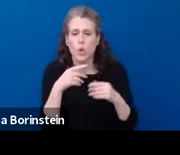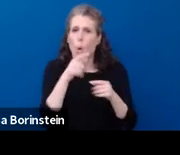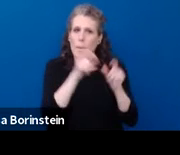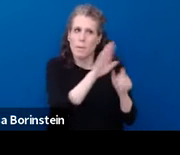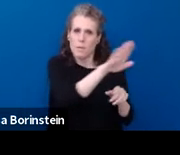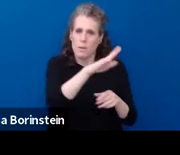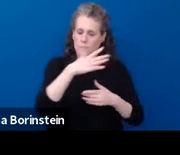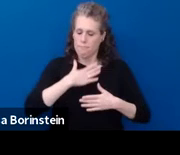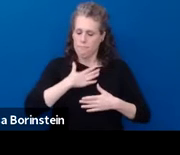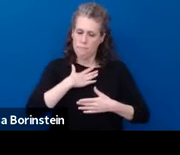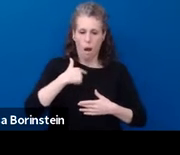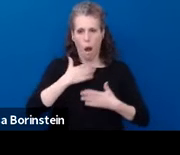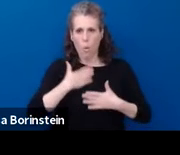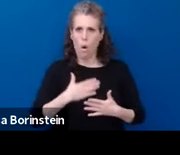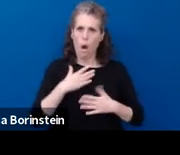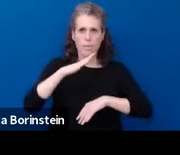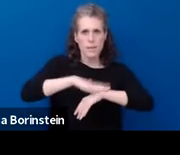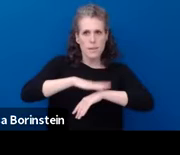invest. And